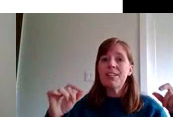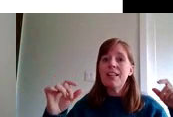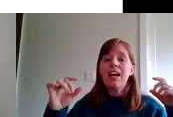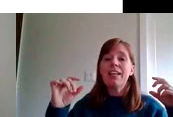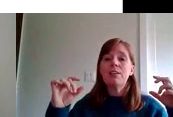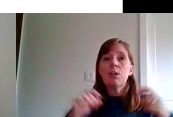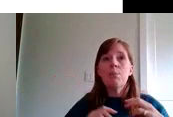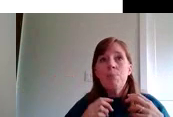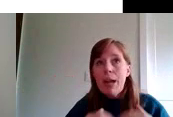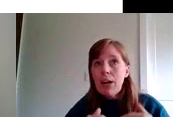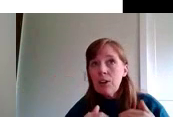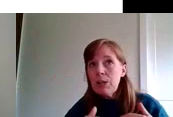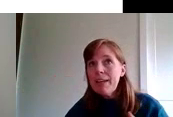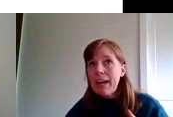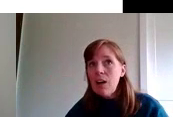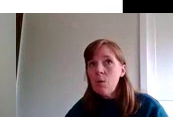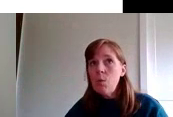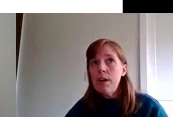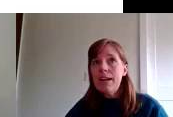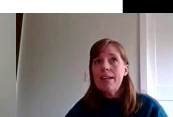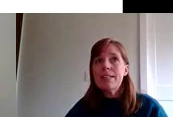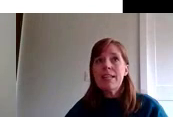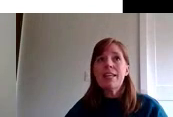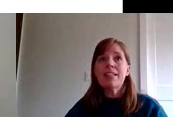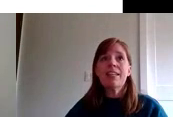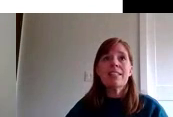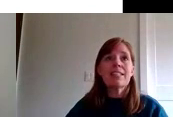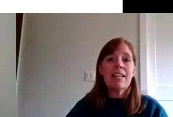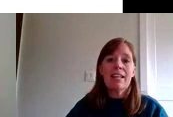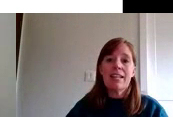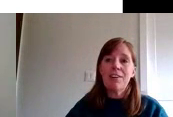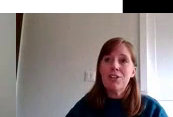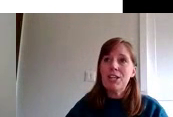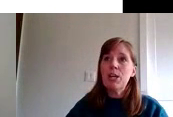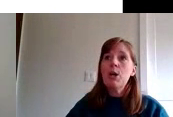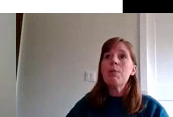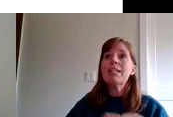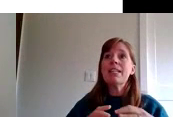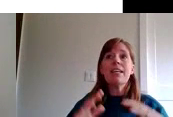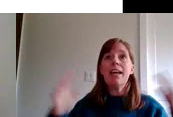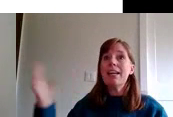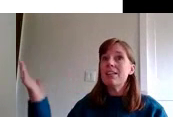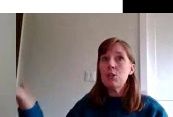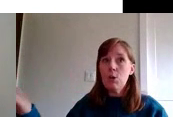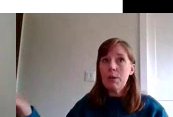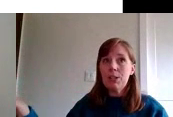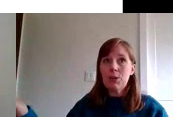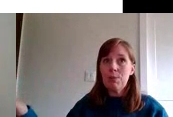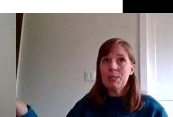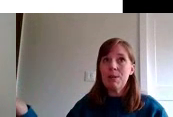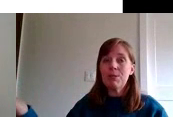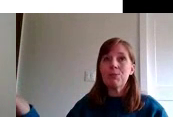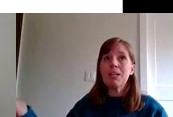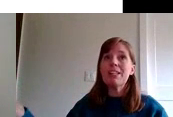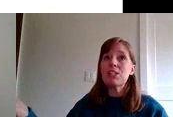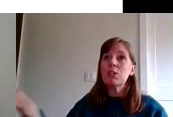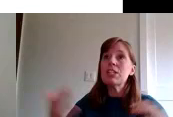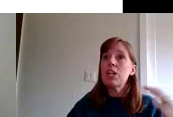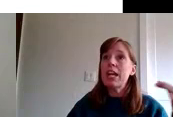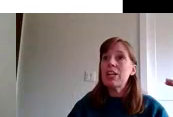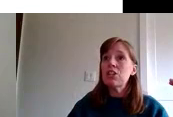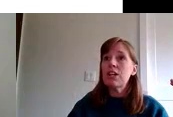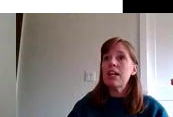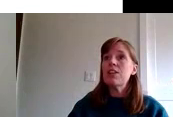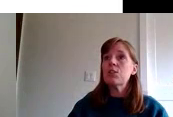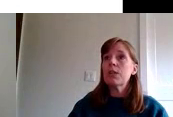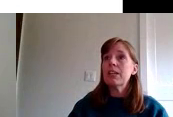blue letters. I can barely make out what it says. I think it says kinetic energy, but it's saying, hey, nobody's gonna be able to read this. You